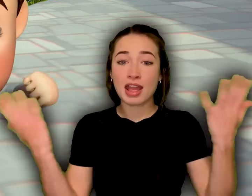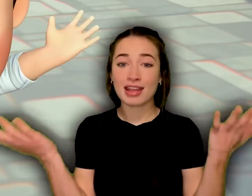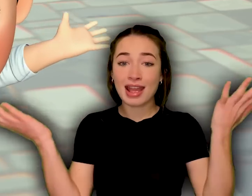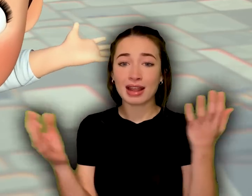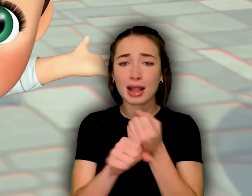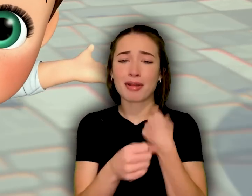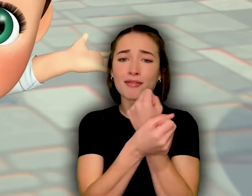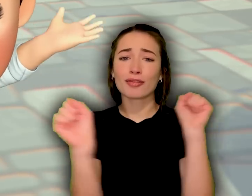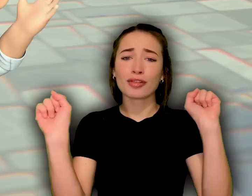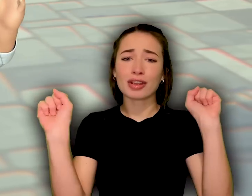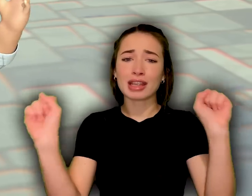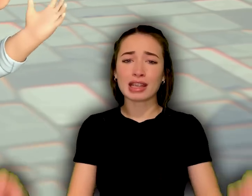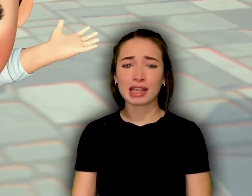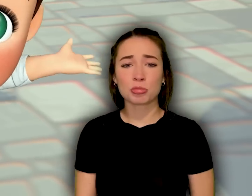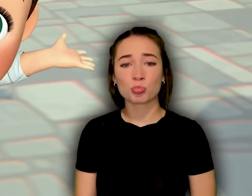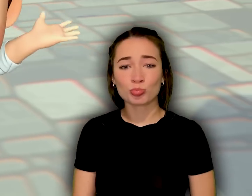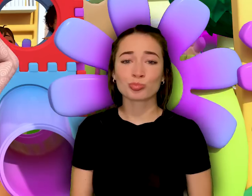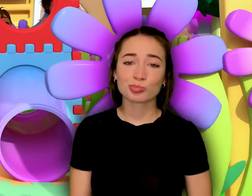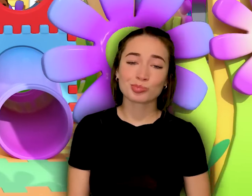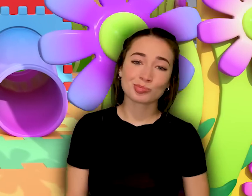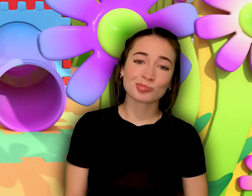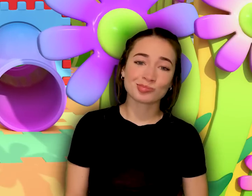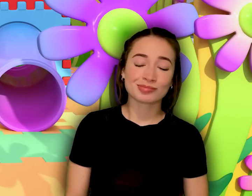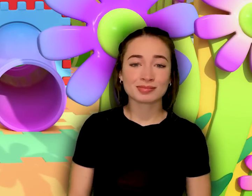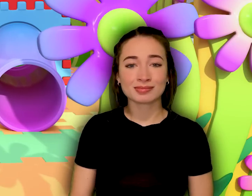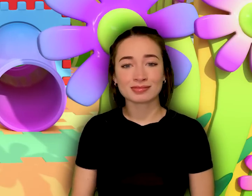flee hey hey Set Me